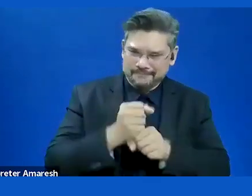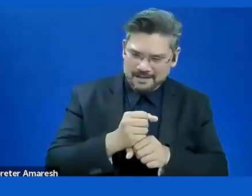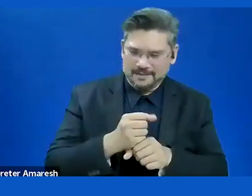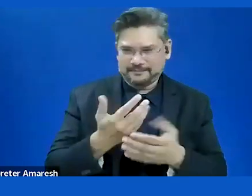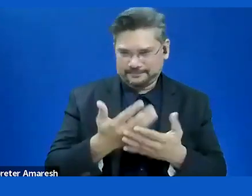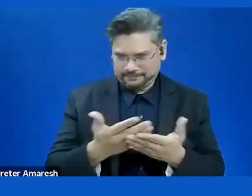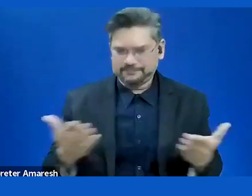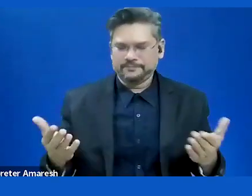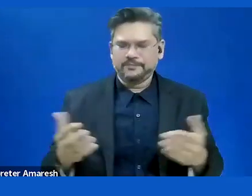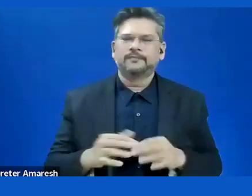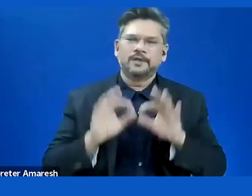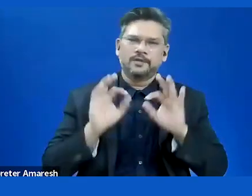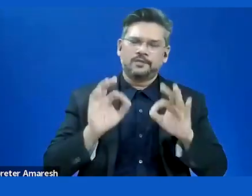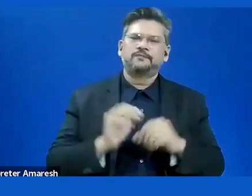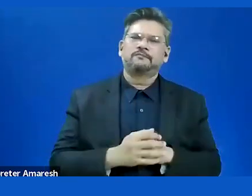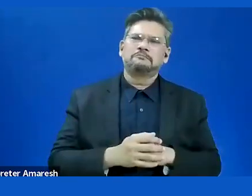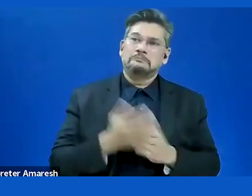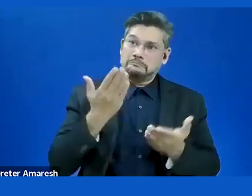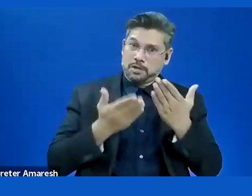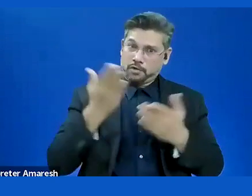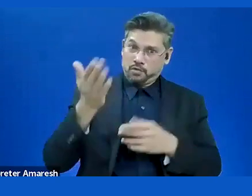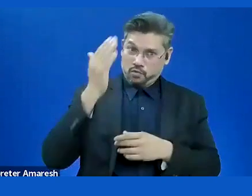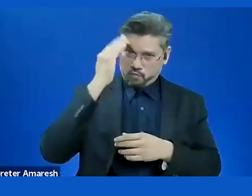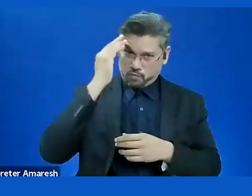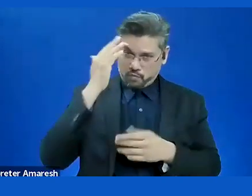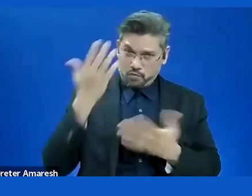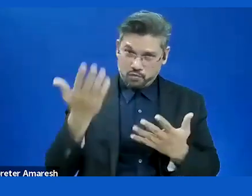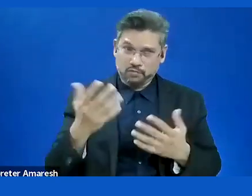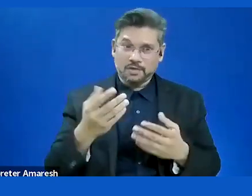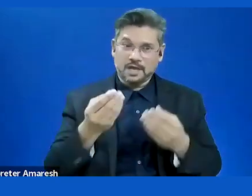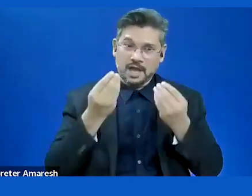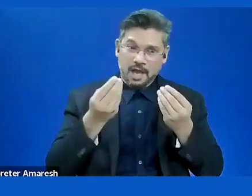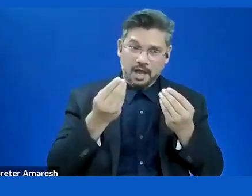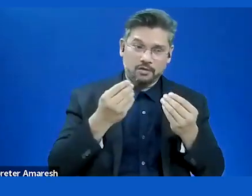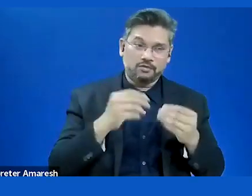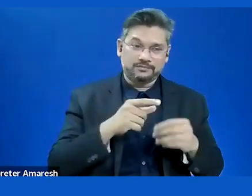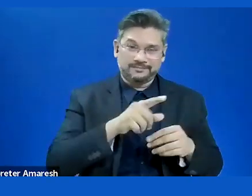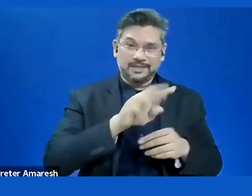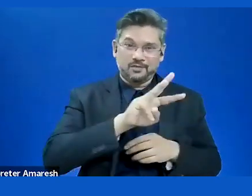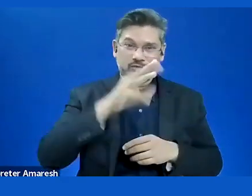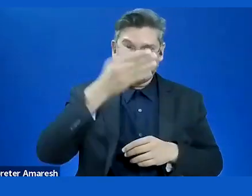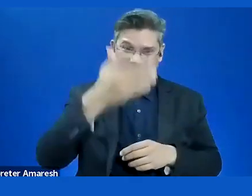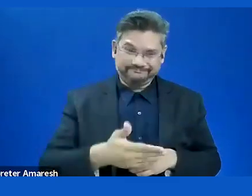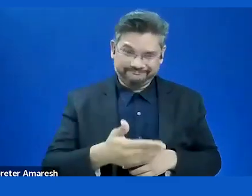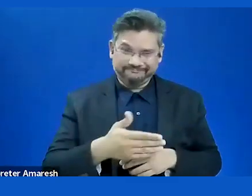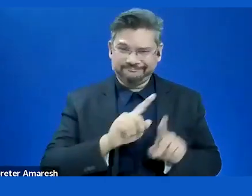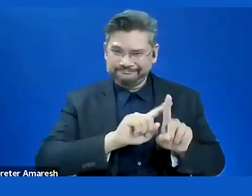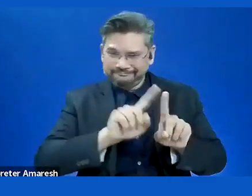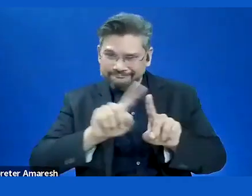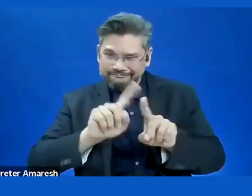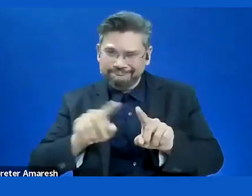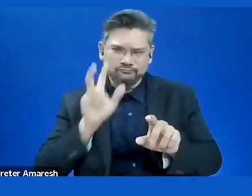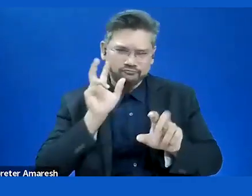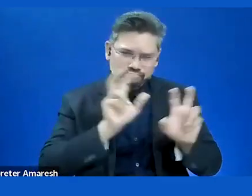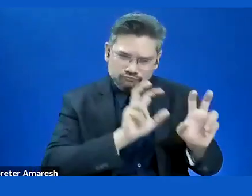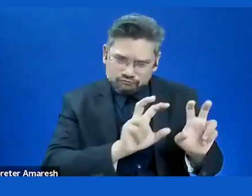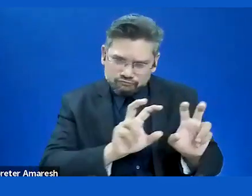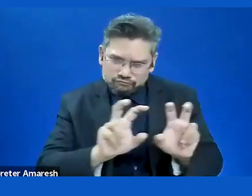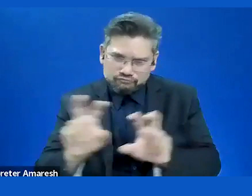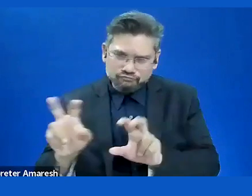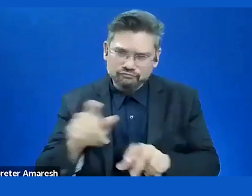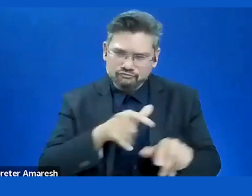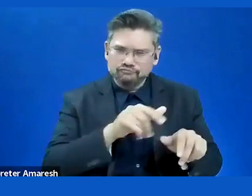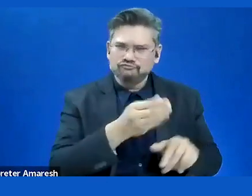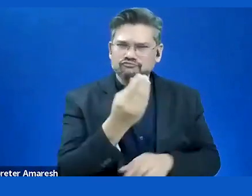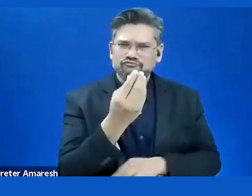you have an overview when we come to monitoring and sort of website scoring from your IT point of view? In which country